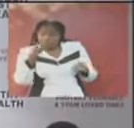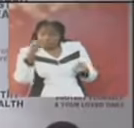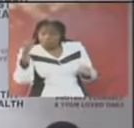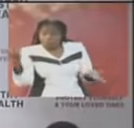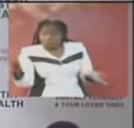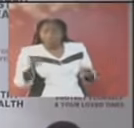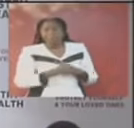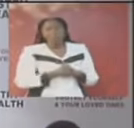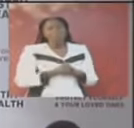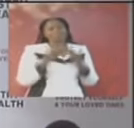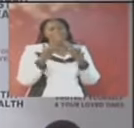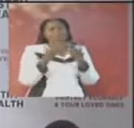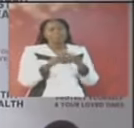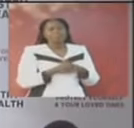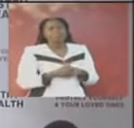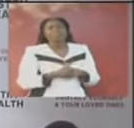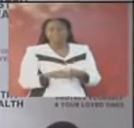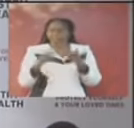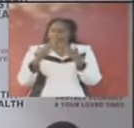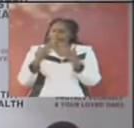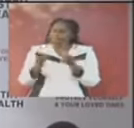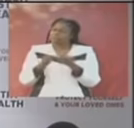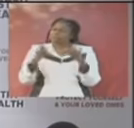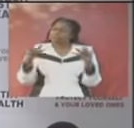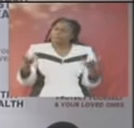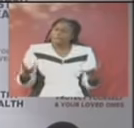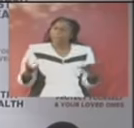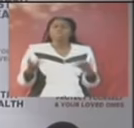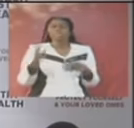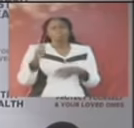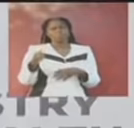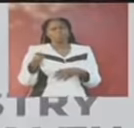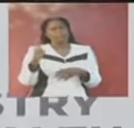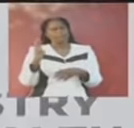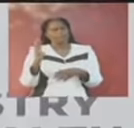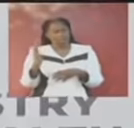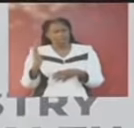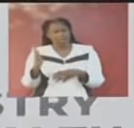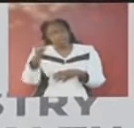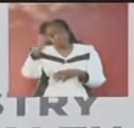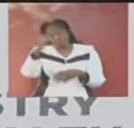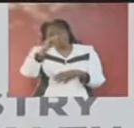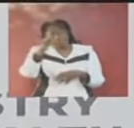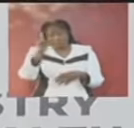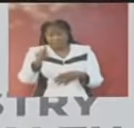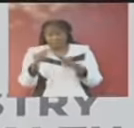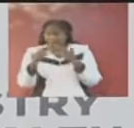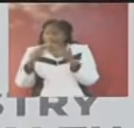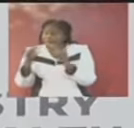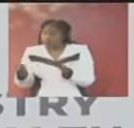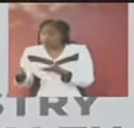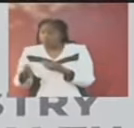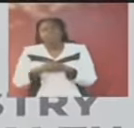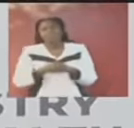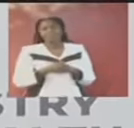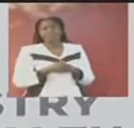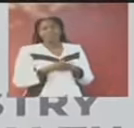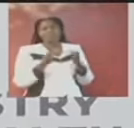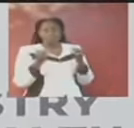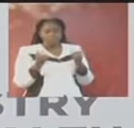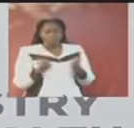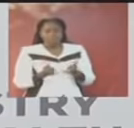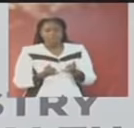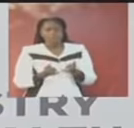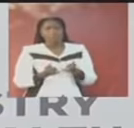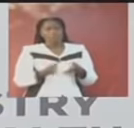Thank you very much, Prior, for that question. that really asked me to